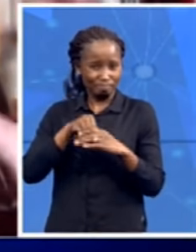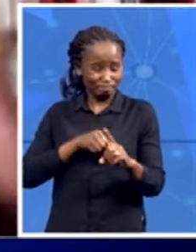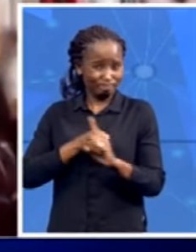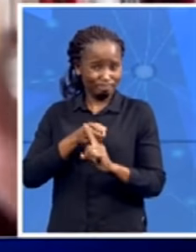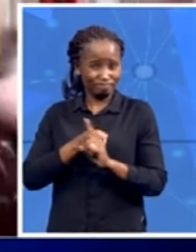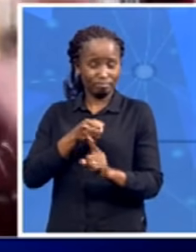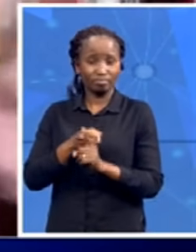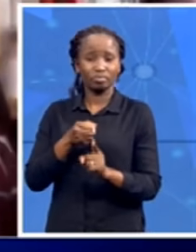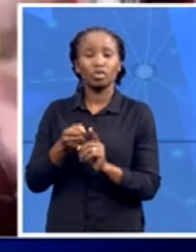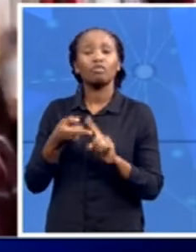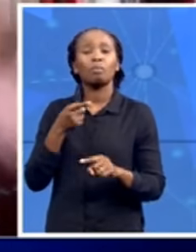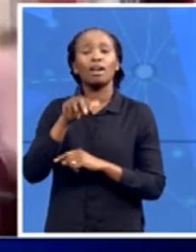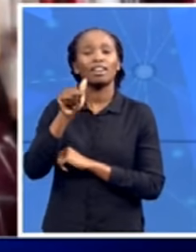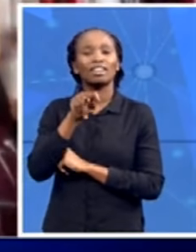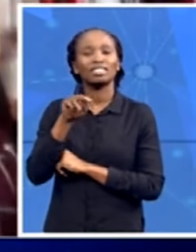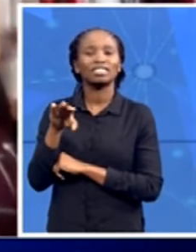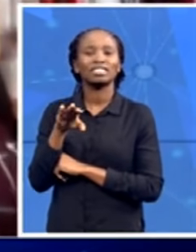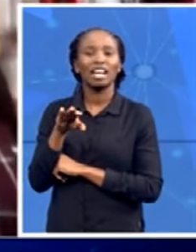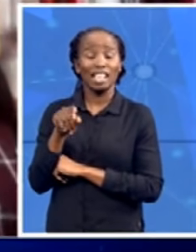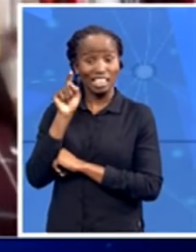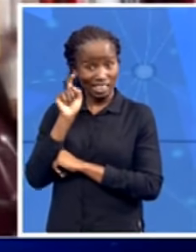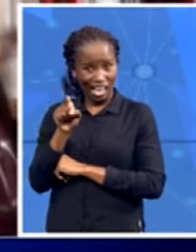a psychosocial effect to some people.